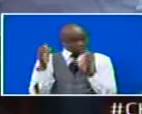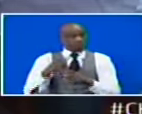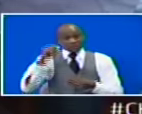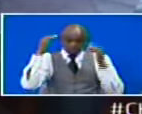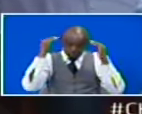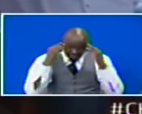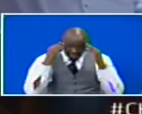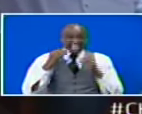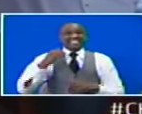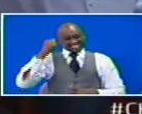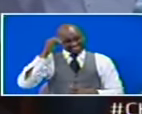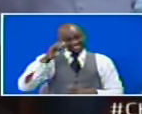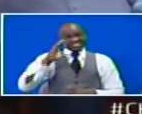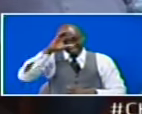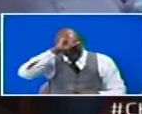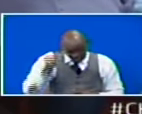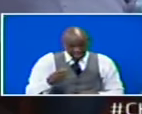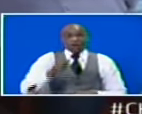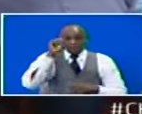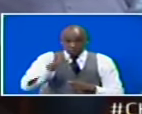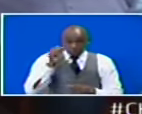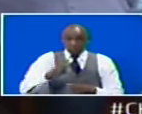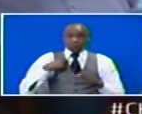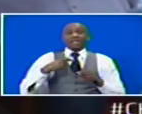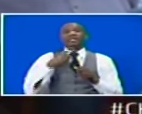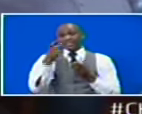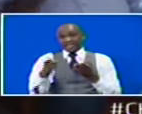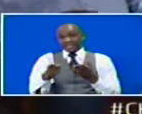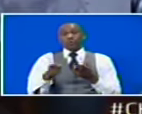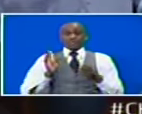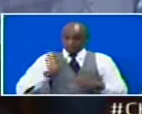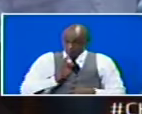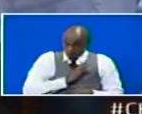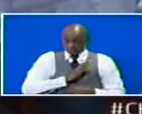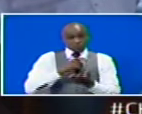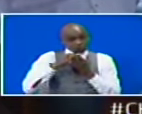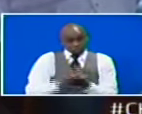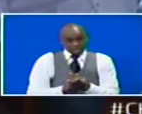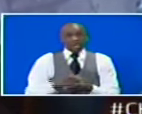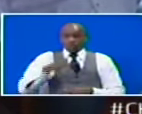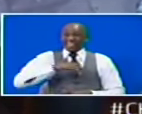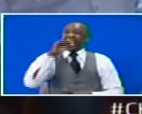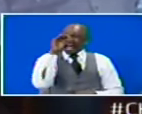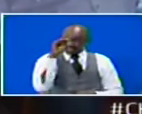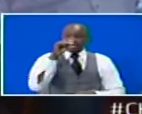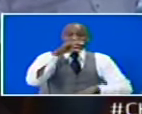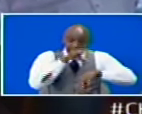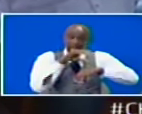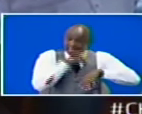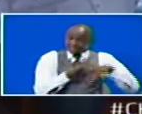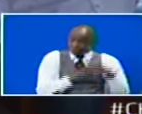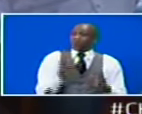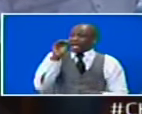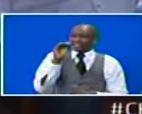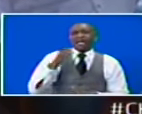ambayo jaji mkuu anatarajiwa weke pamoja na Pius Board. Tunawauliza kama wananasa